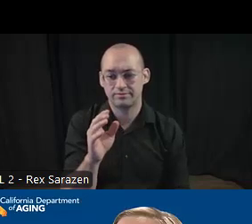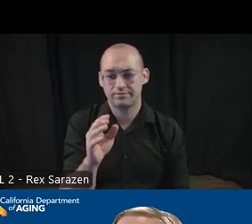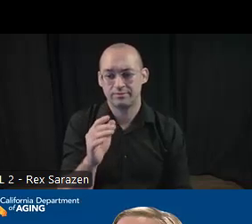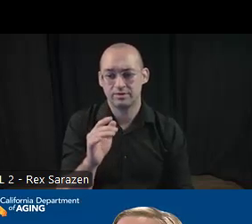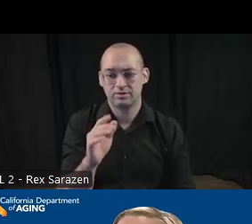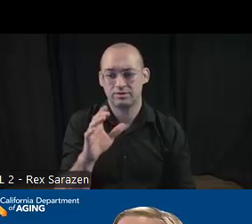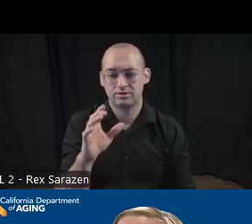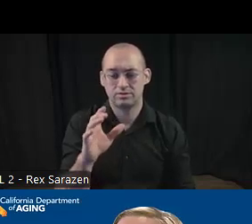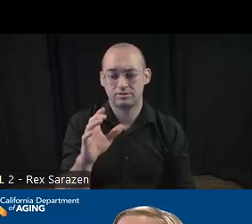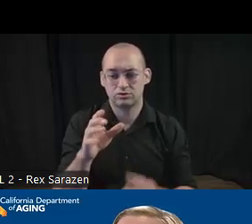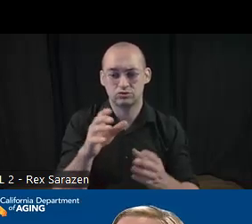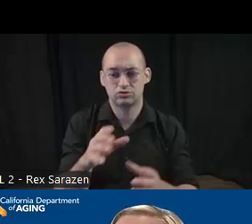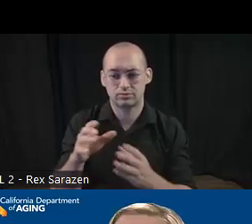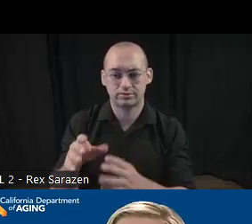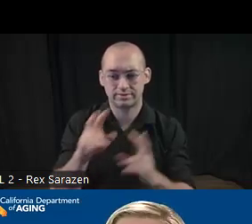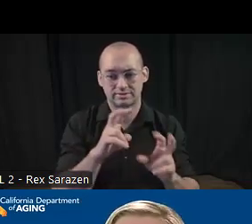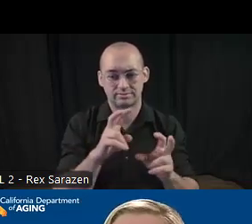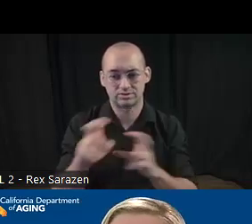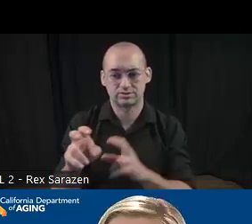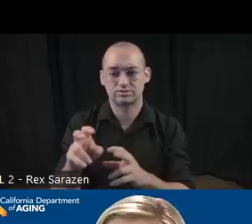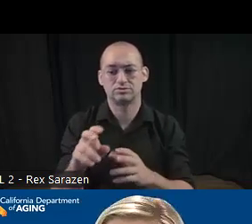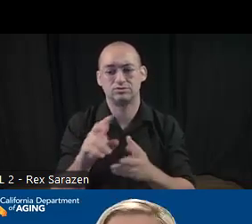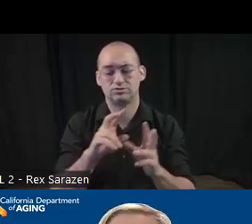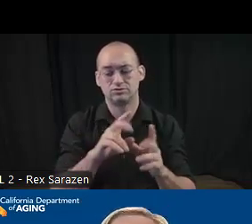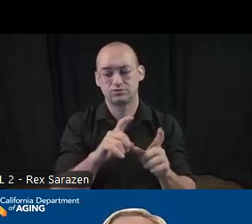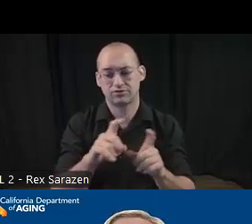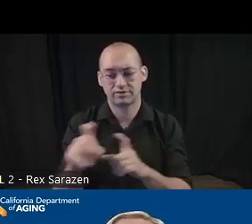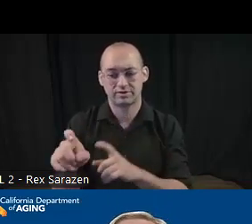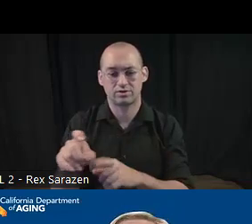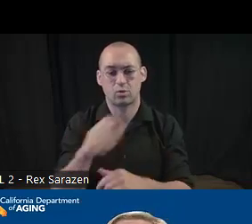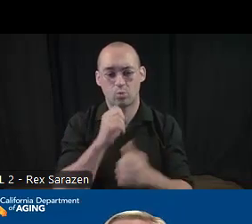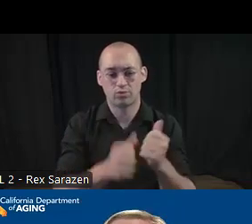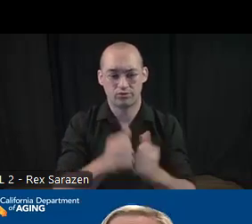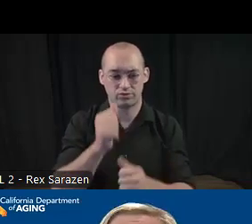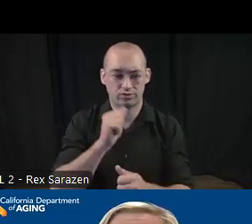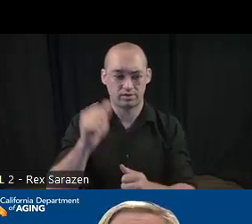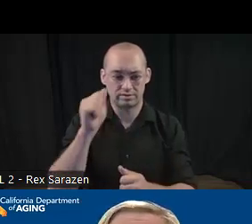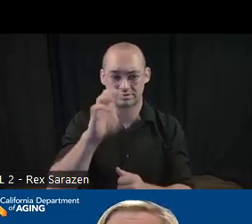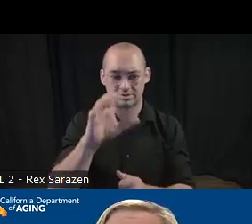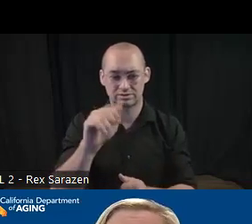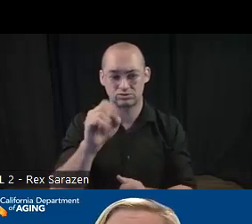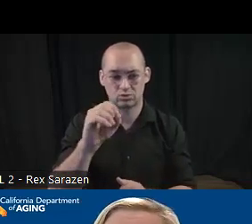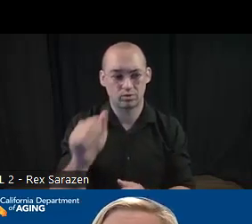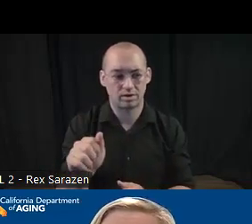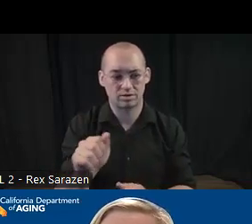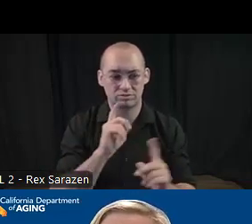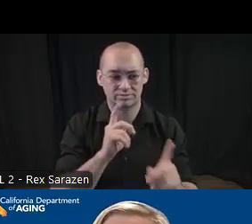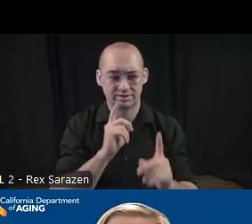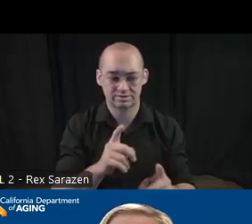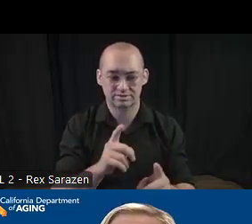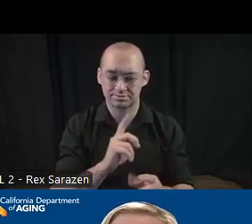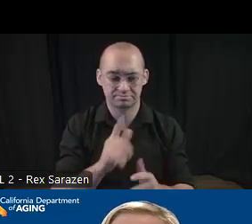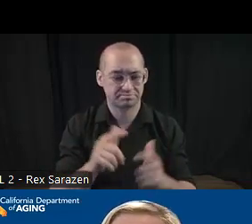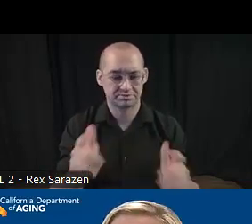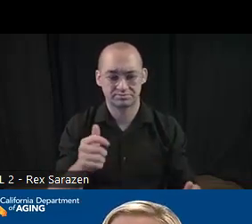Consumer Assessment Survey of Older Adults, CASOA, that had a phenomenal response of